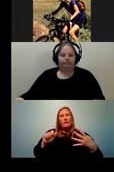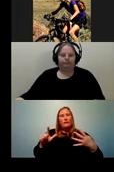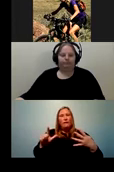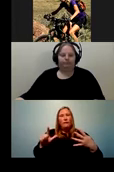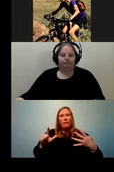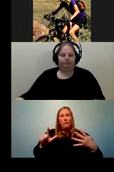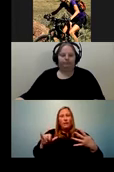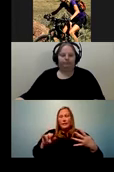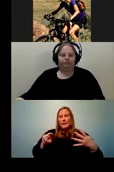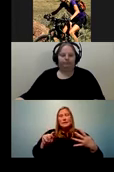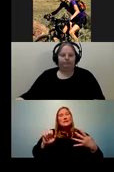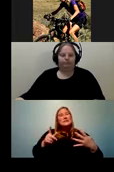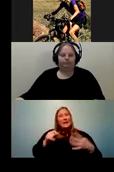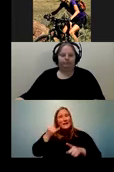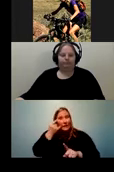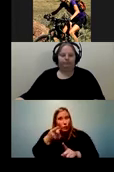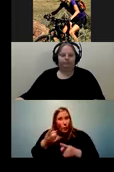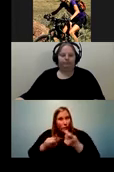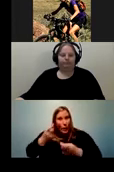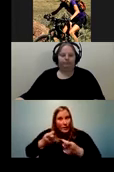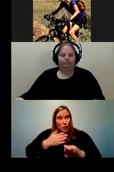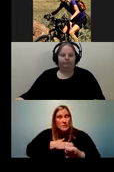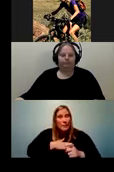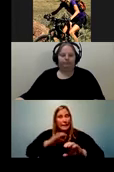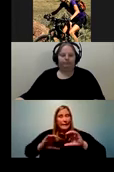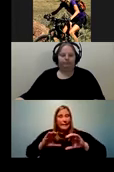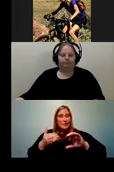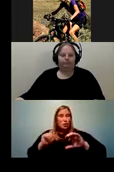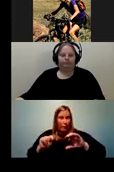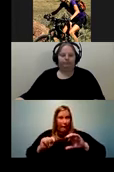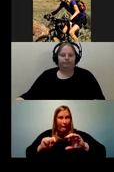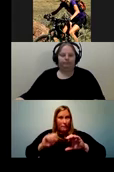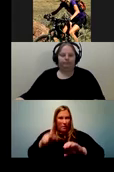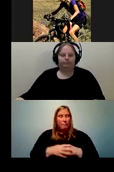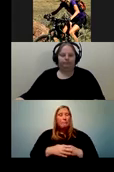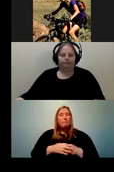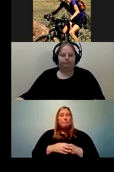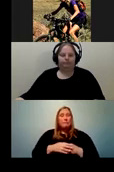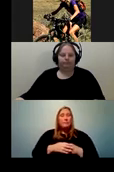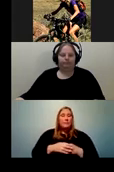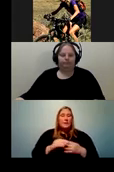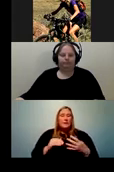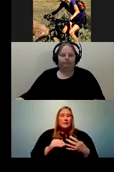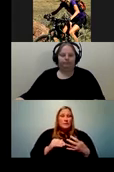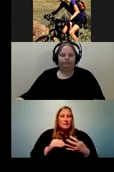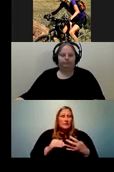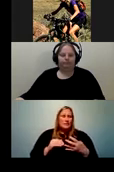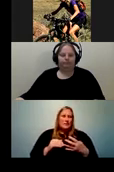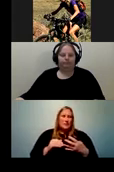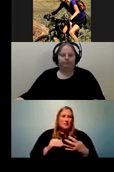Laura will let me know. Laura Ashley, okay? All right. You bet. Okay.